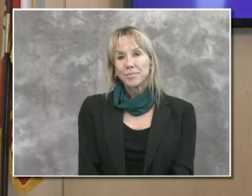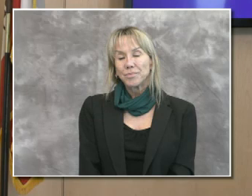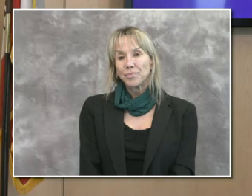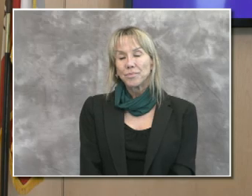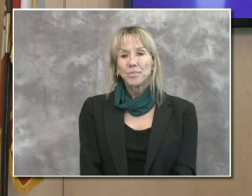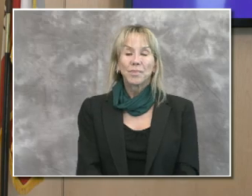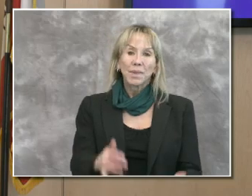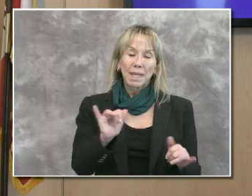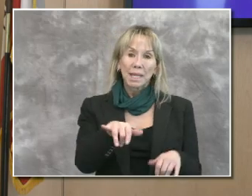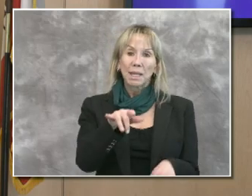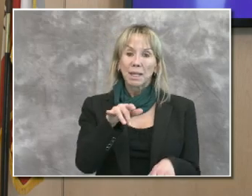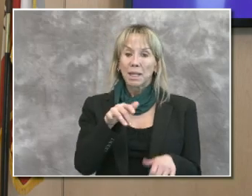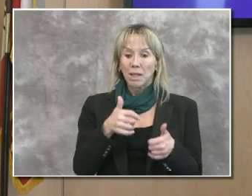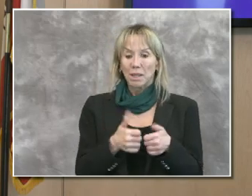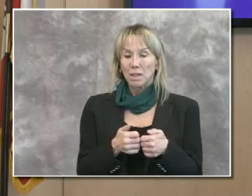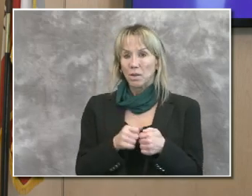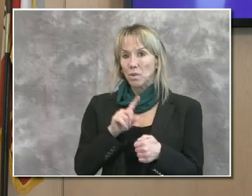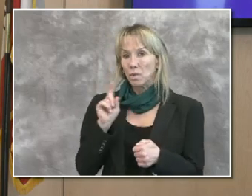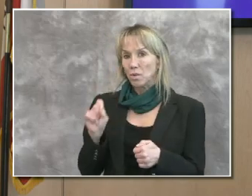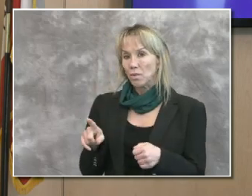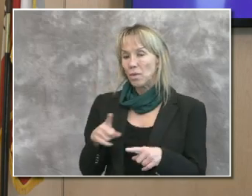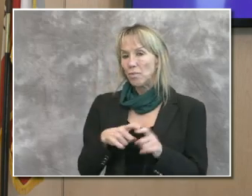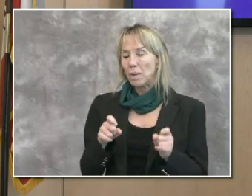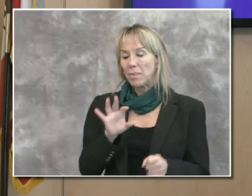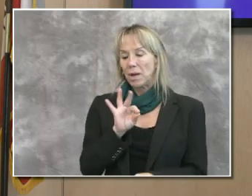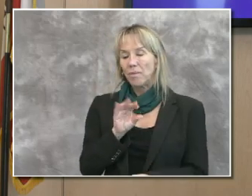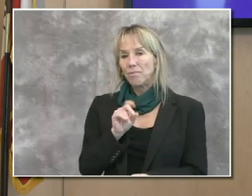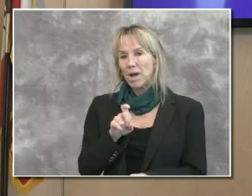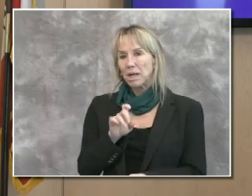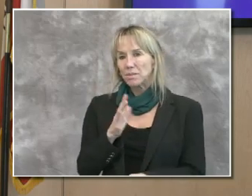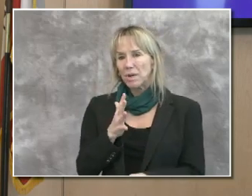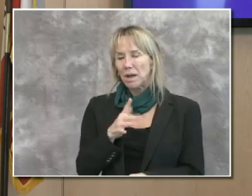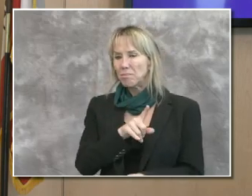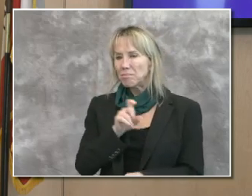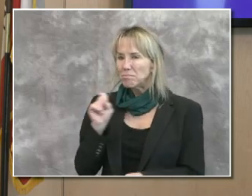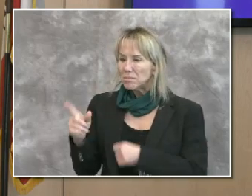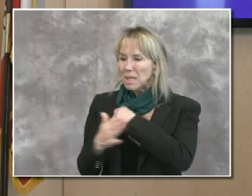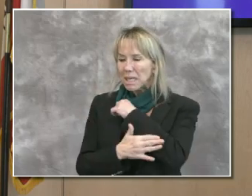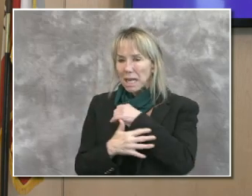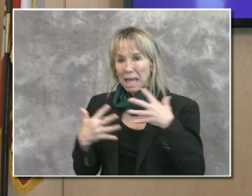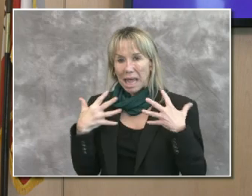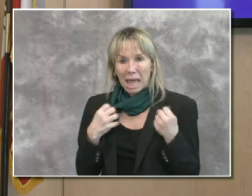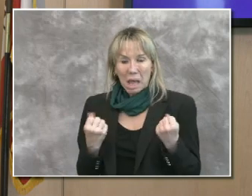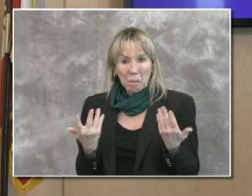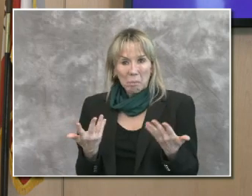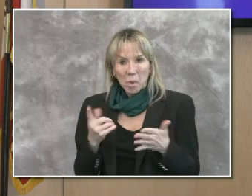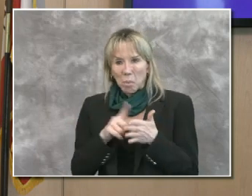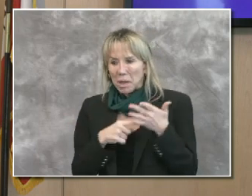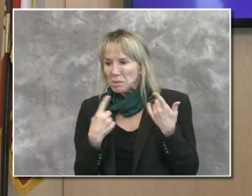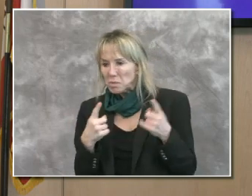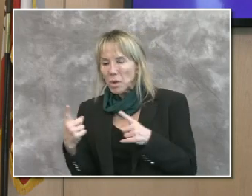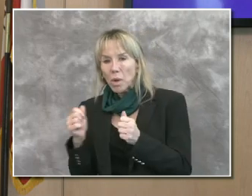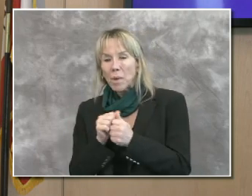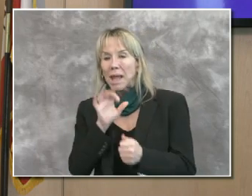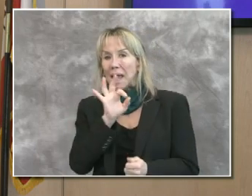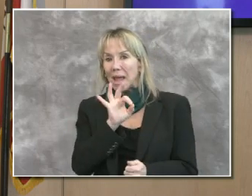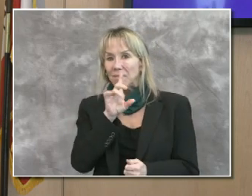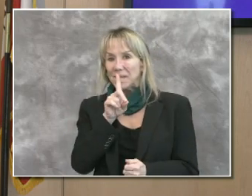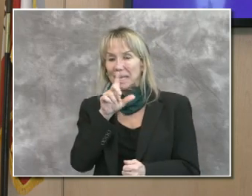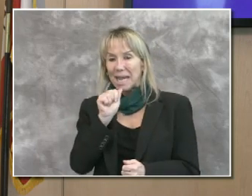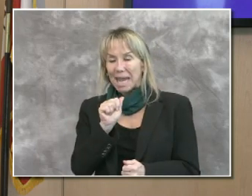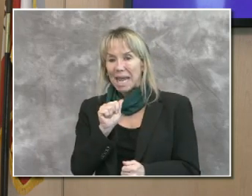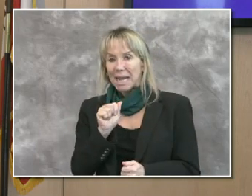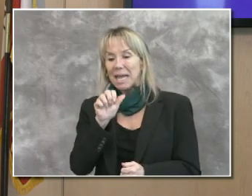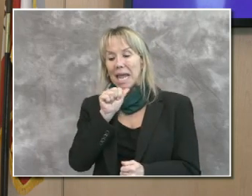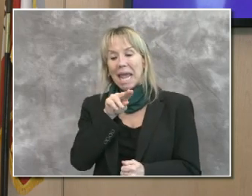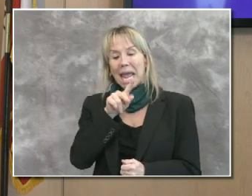This question is from Fox 5. Can county health comment on the status of FDA-approved antibody testing available